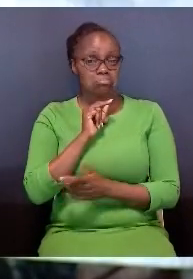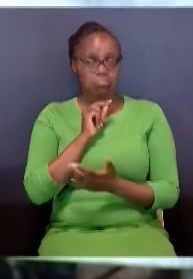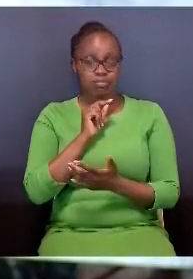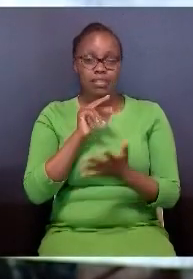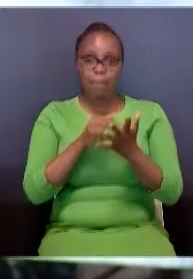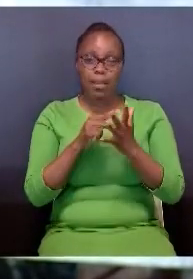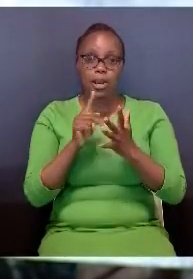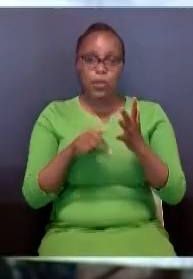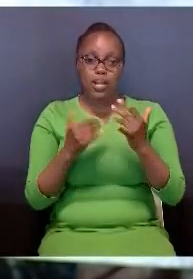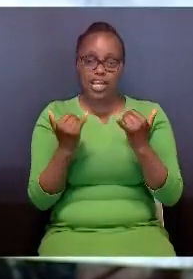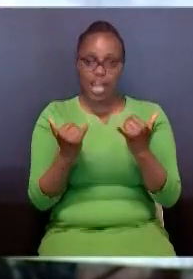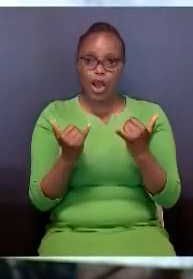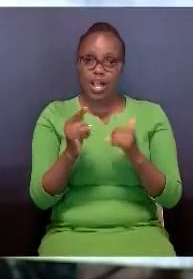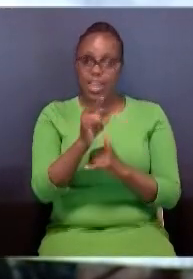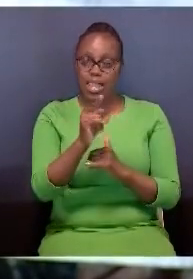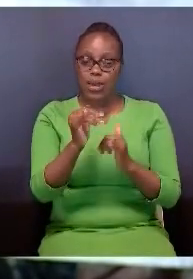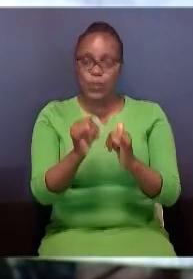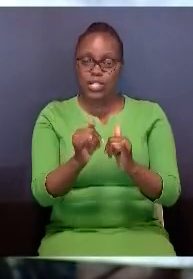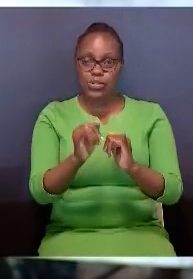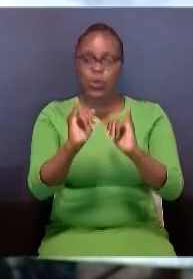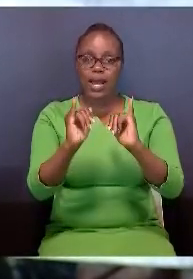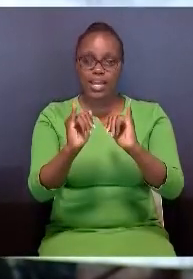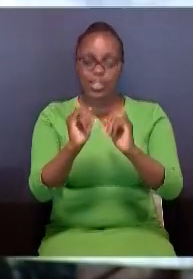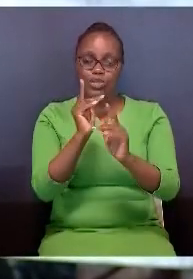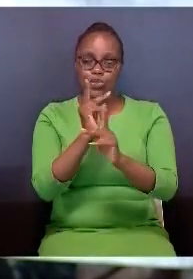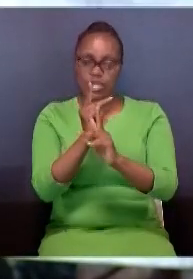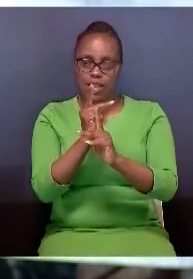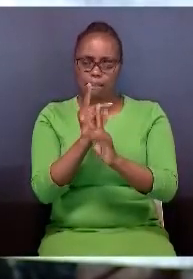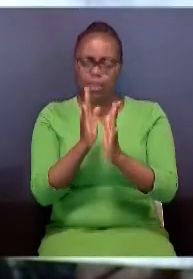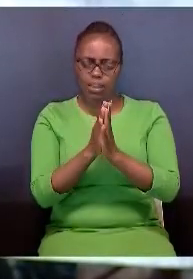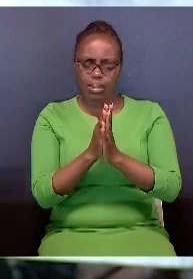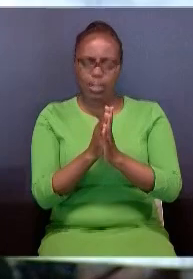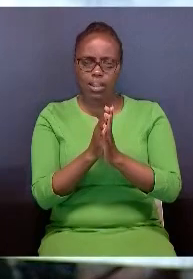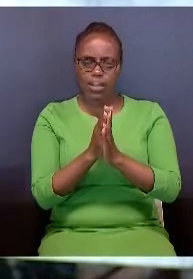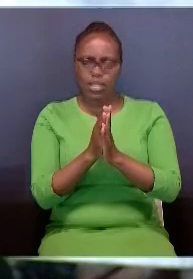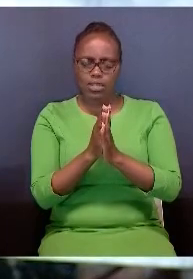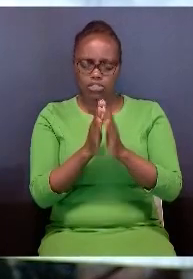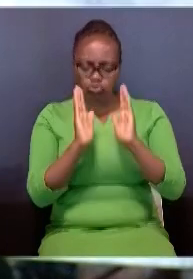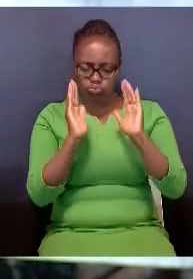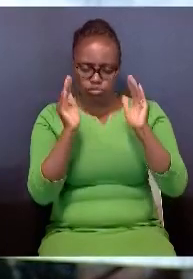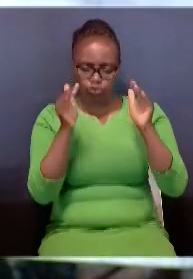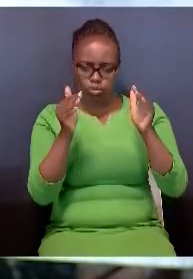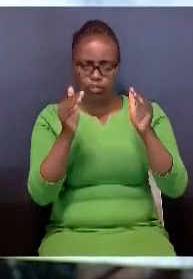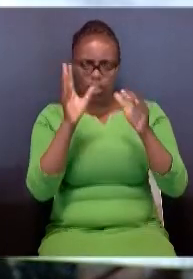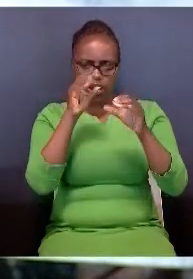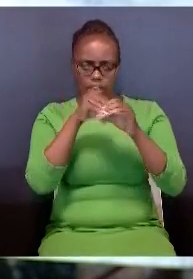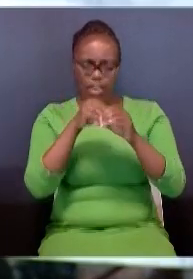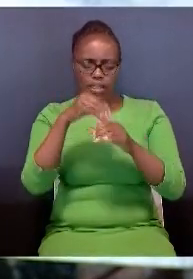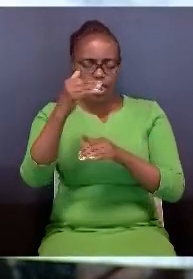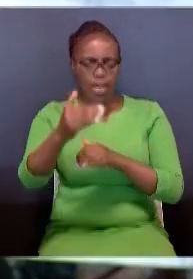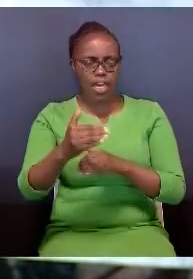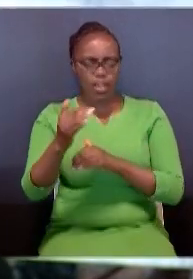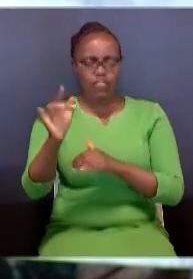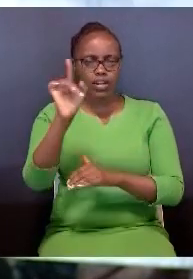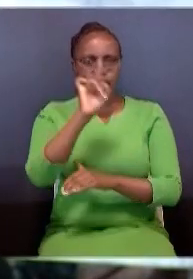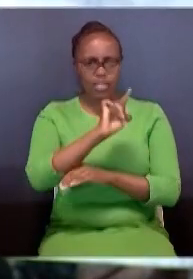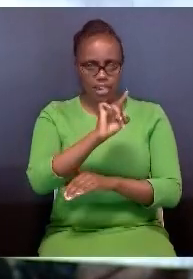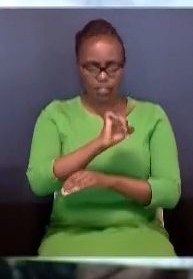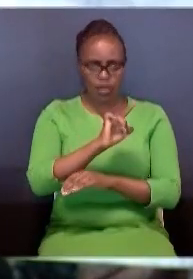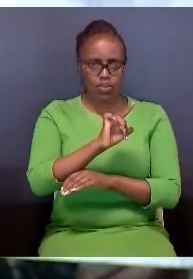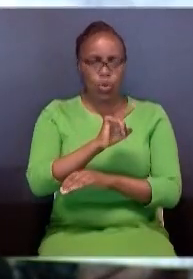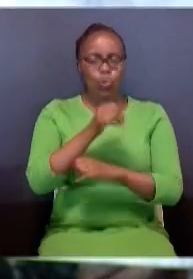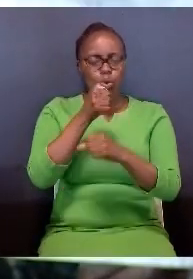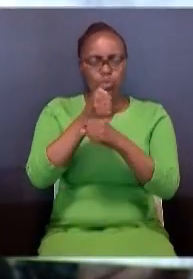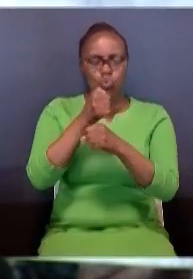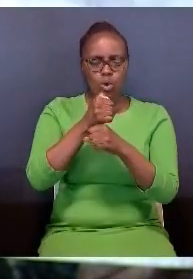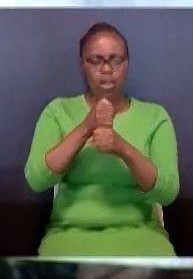So, let's try it a little bit in our daily lives. It will serve us